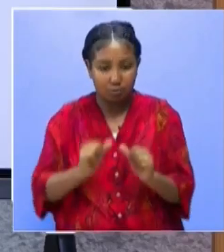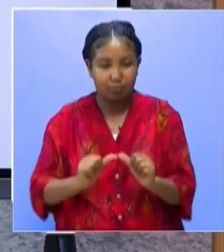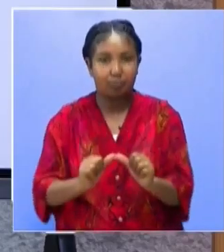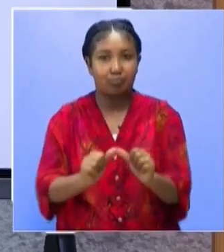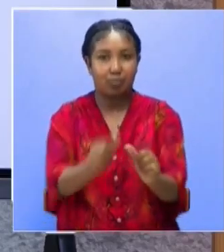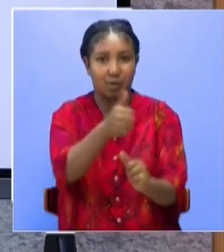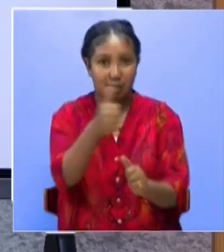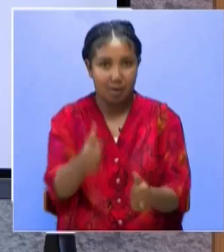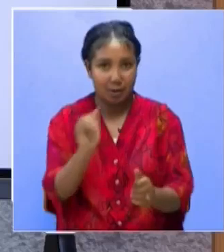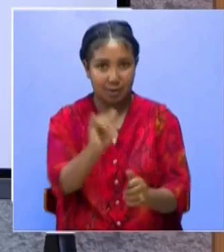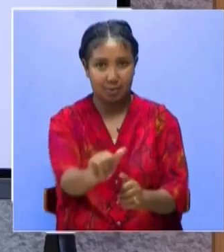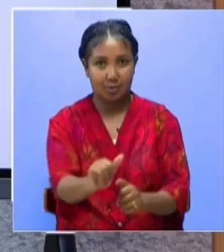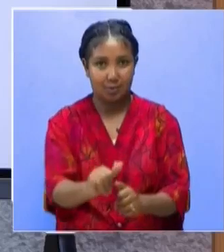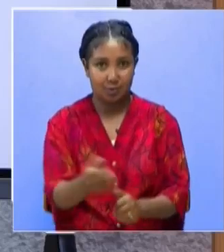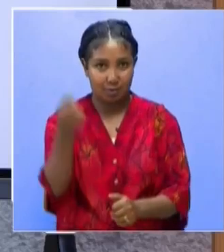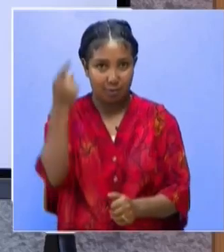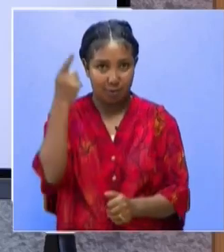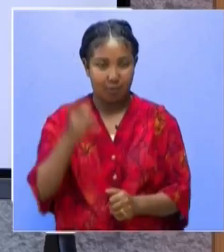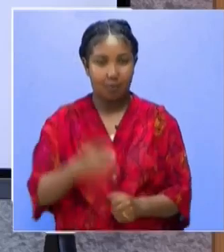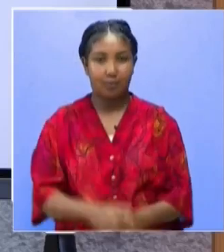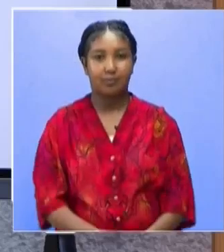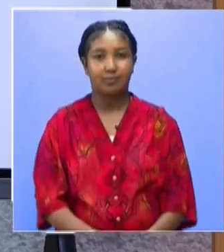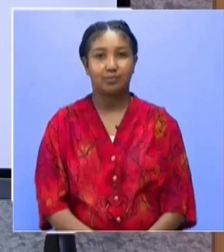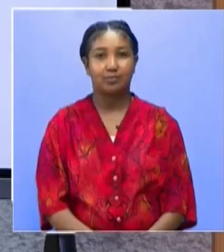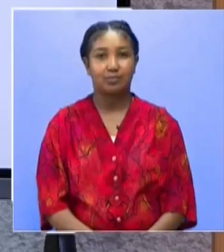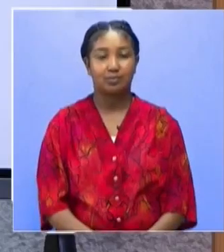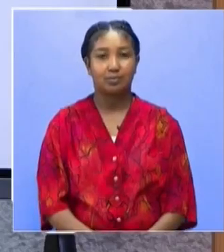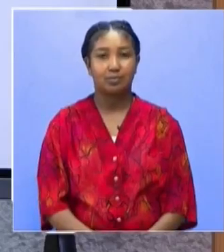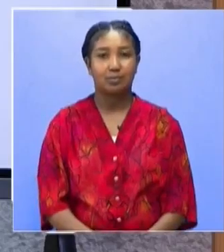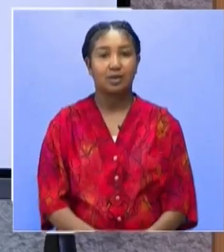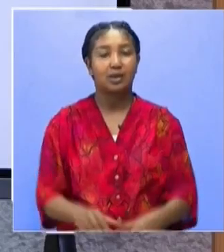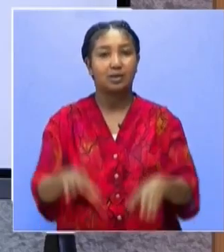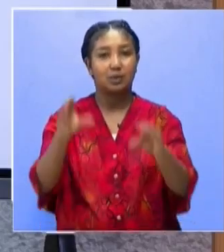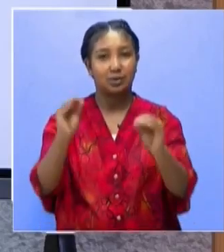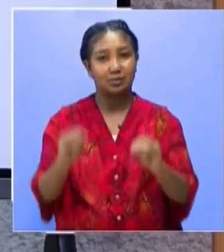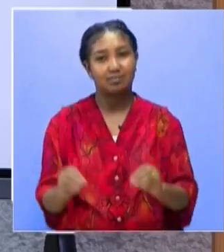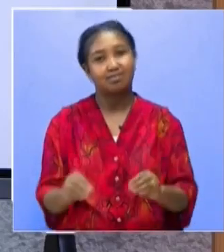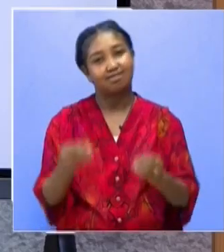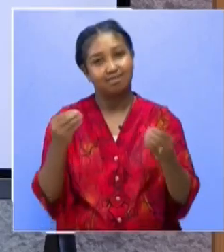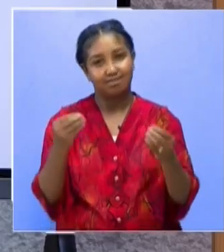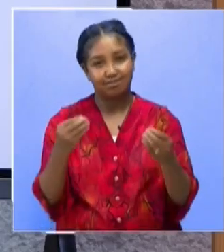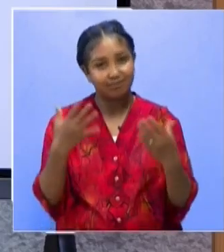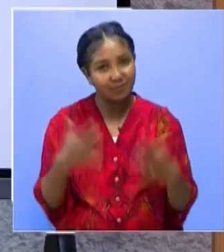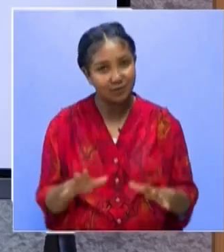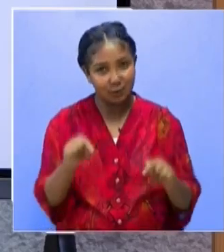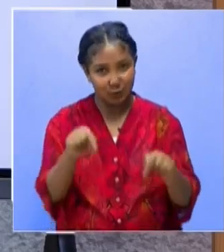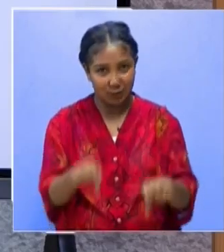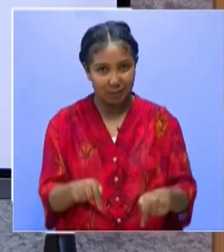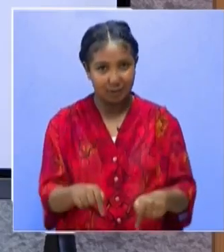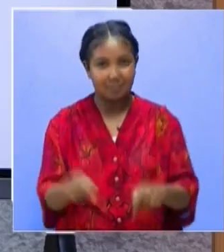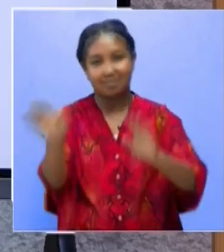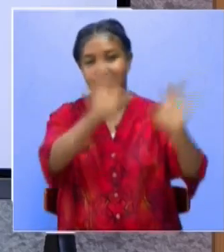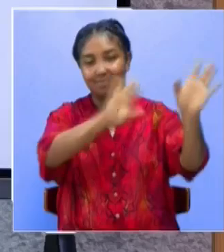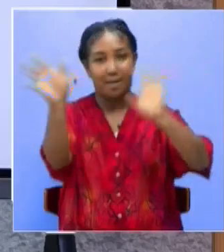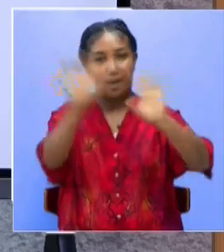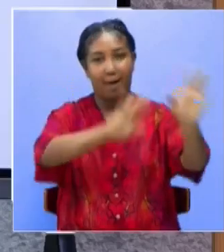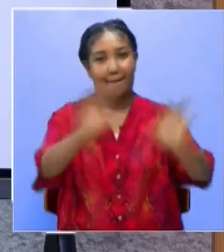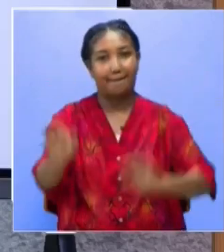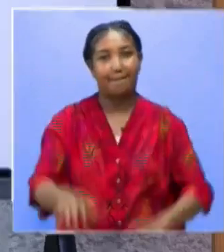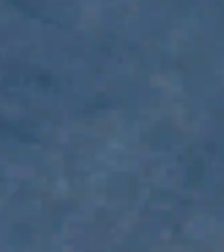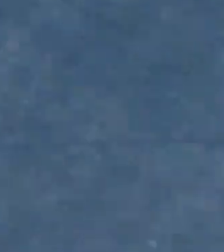here. Okay? Bravo. Student, that's all about today's lesson. Bye-bye.